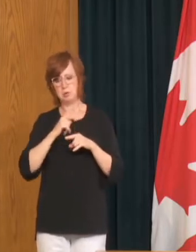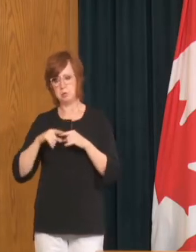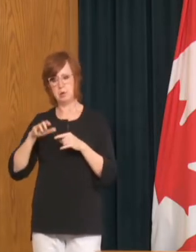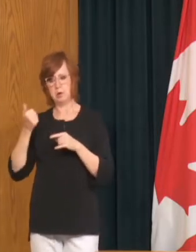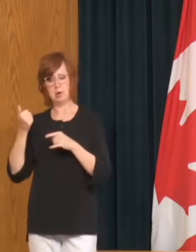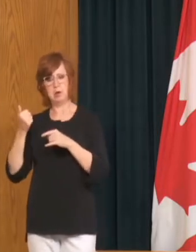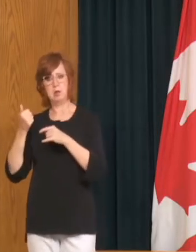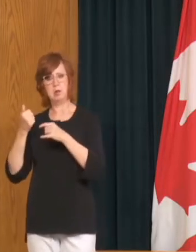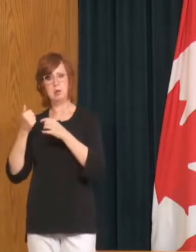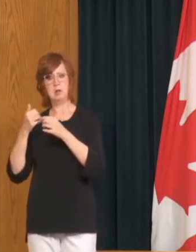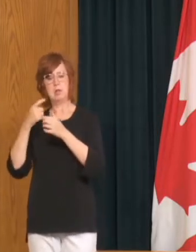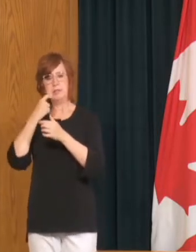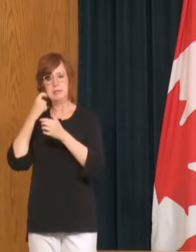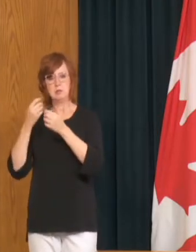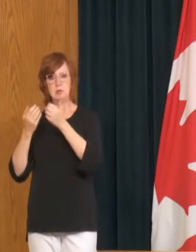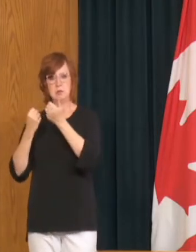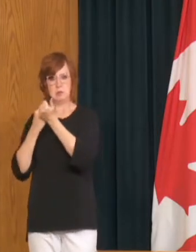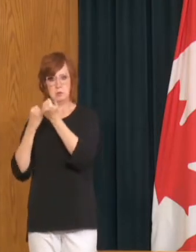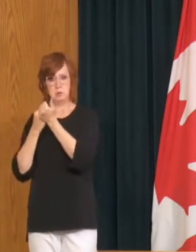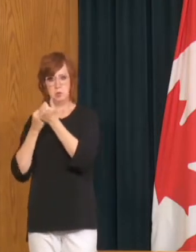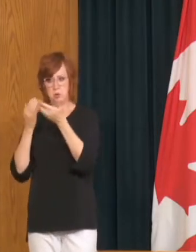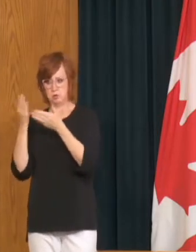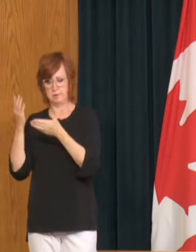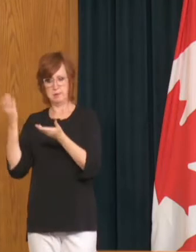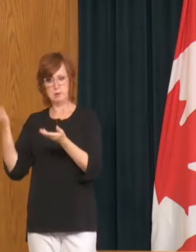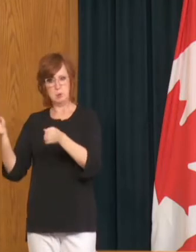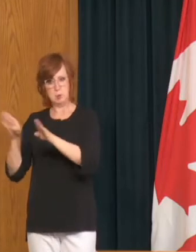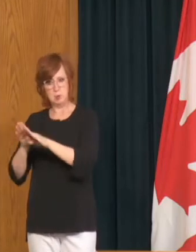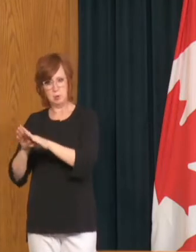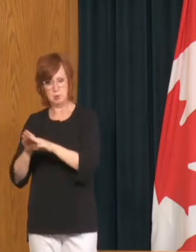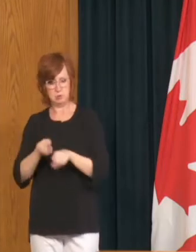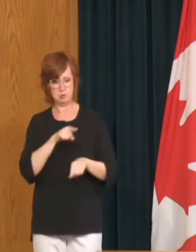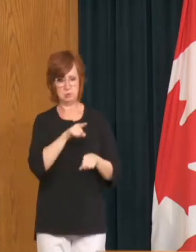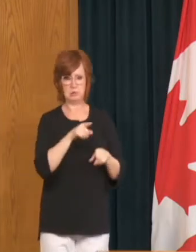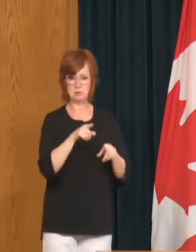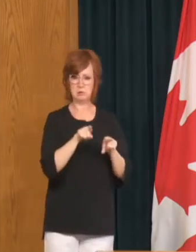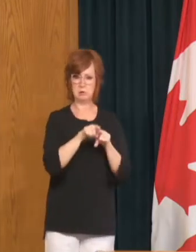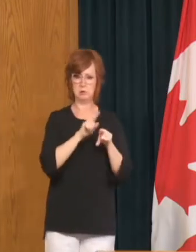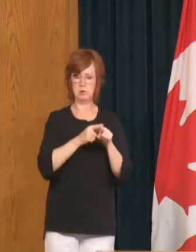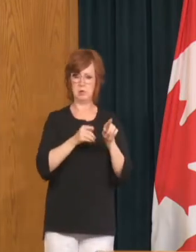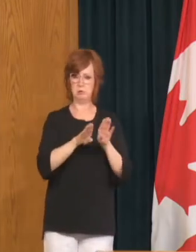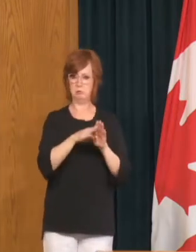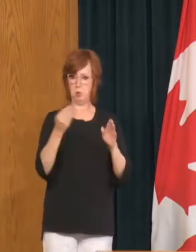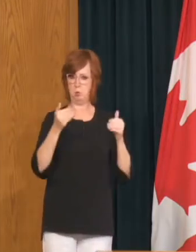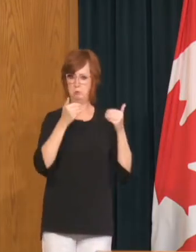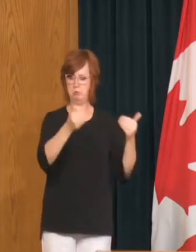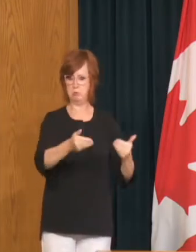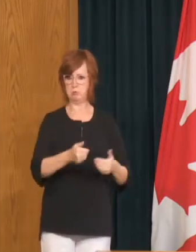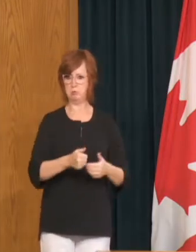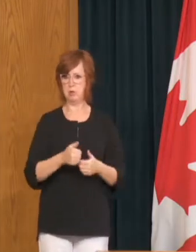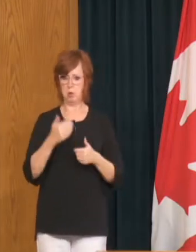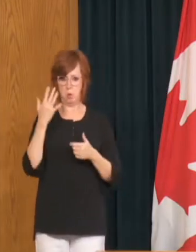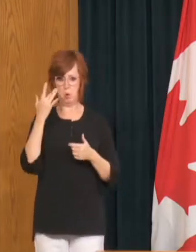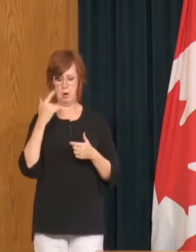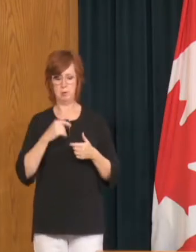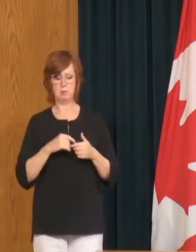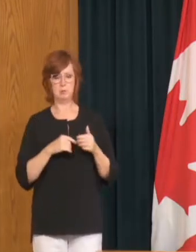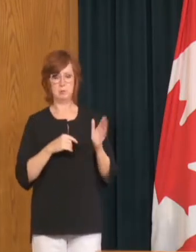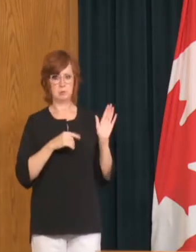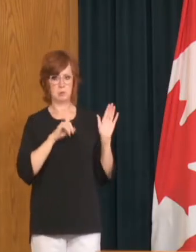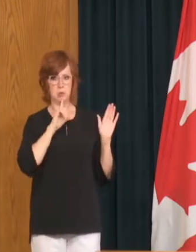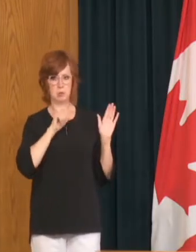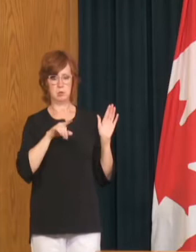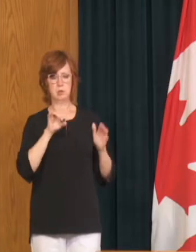explain why? So, when we went into lockdown and